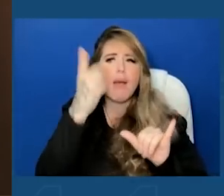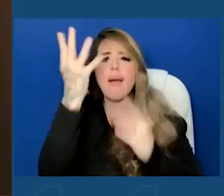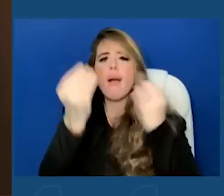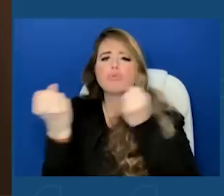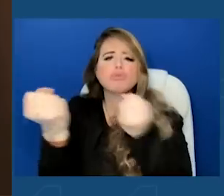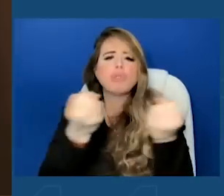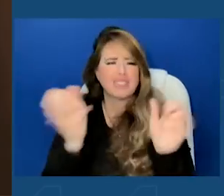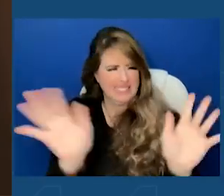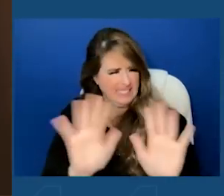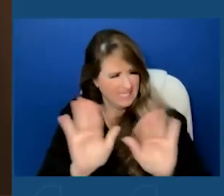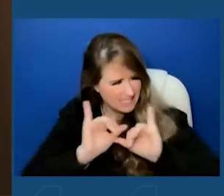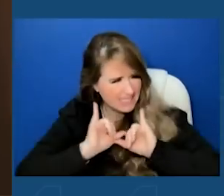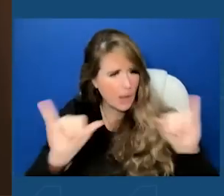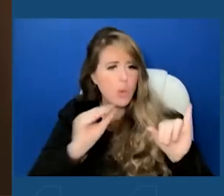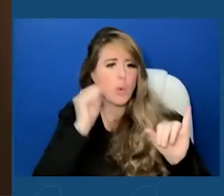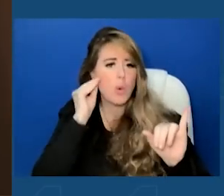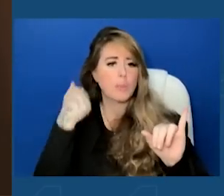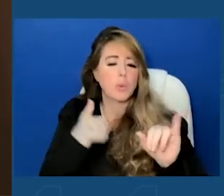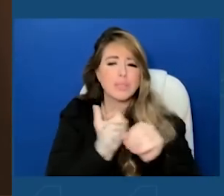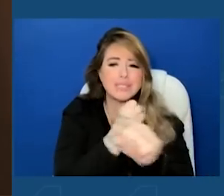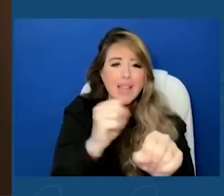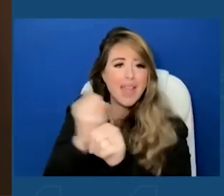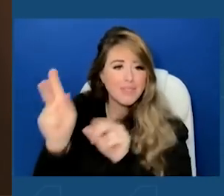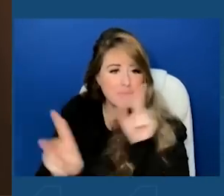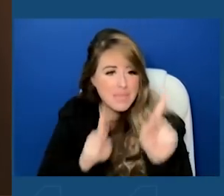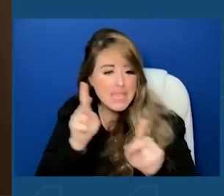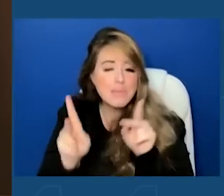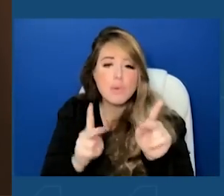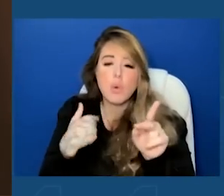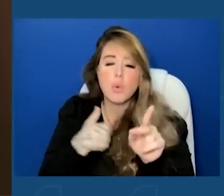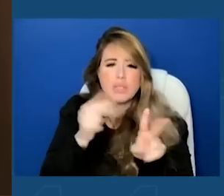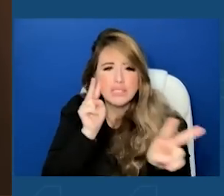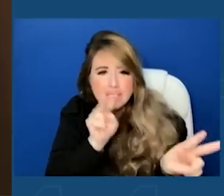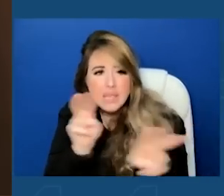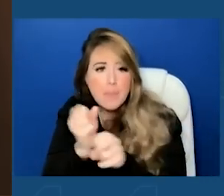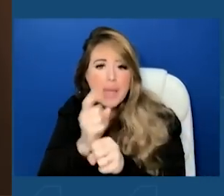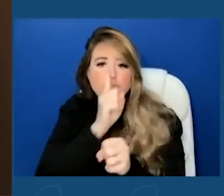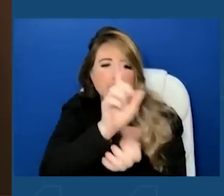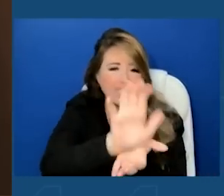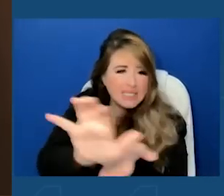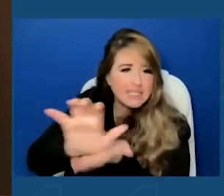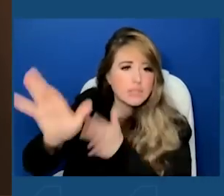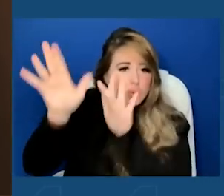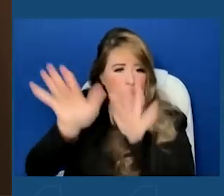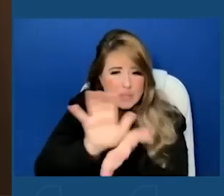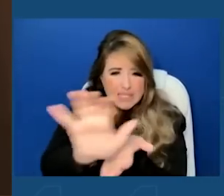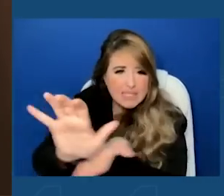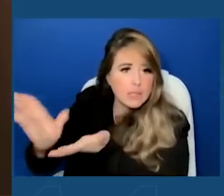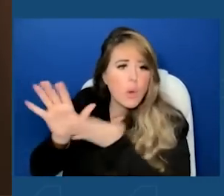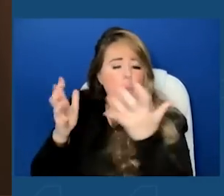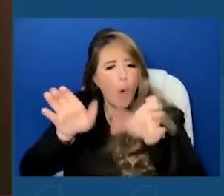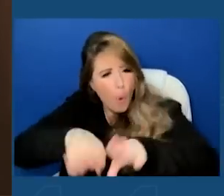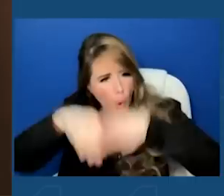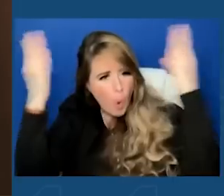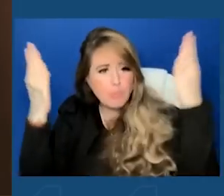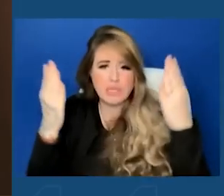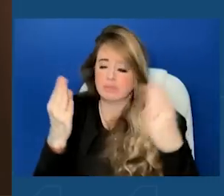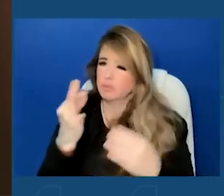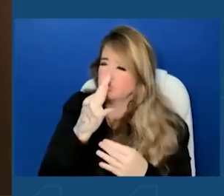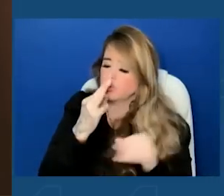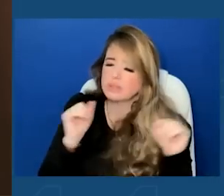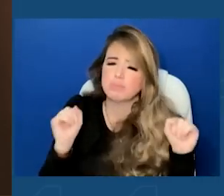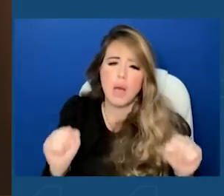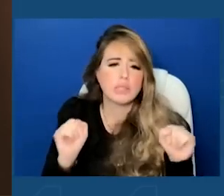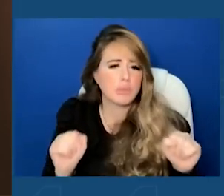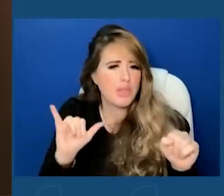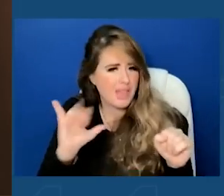rescue people, get them safe, and make sure that the roads are clear so we can reopen our community as soon as humanly possible. That is